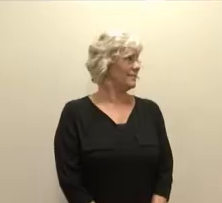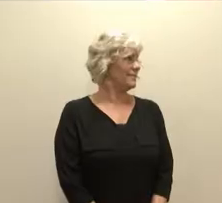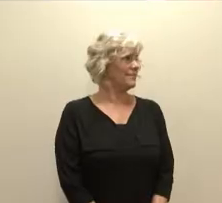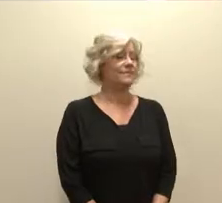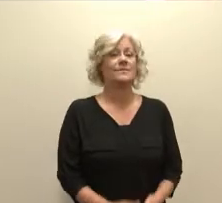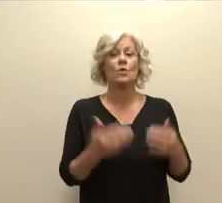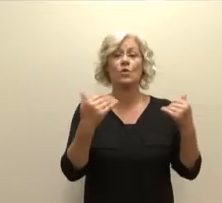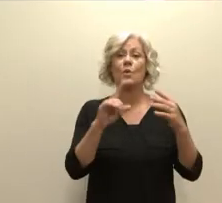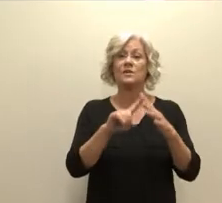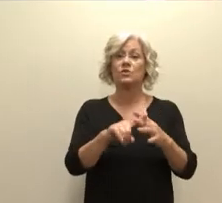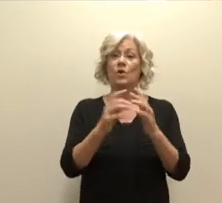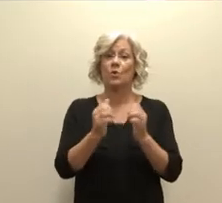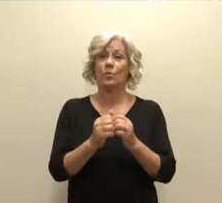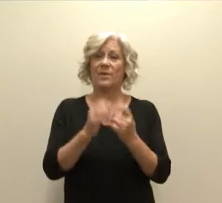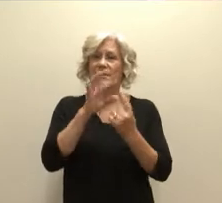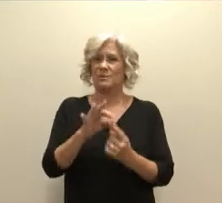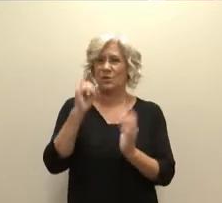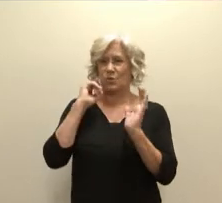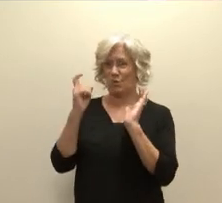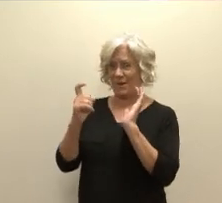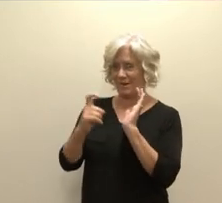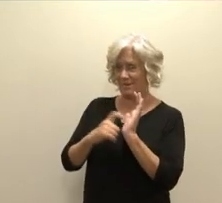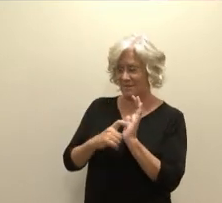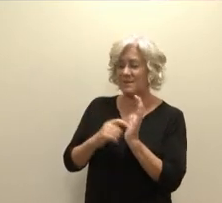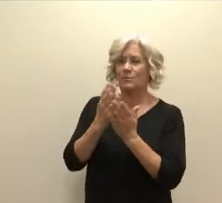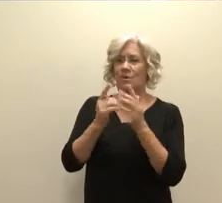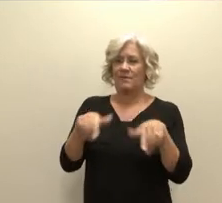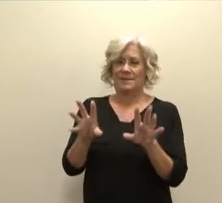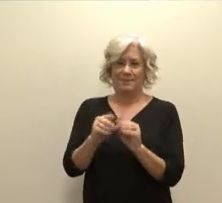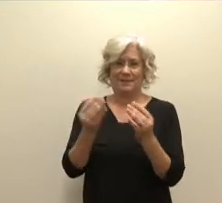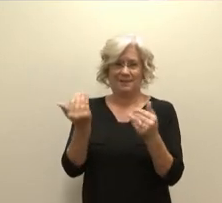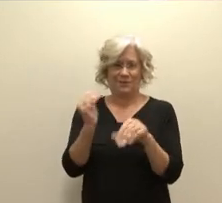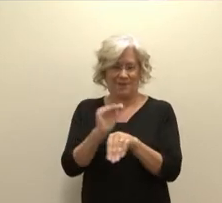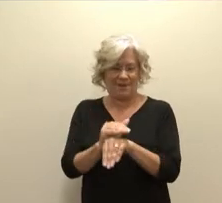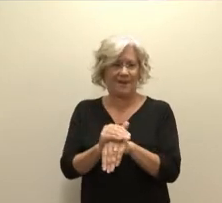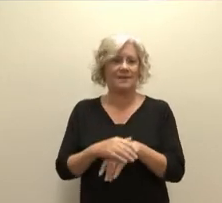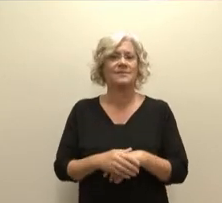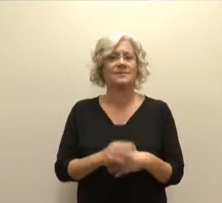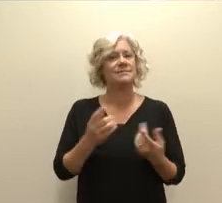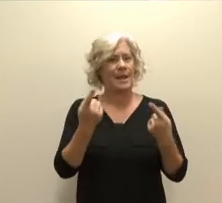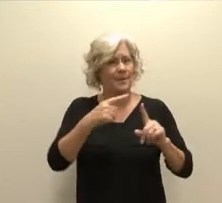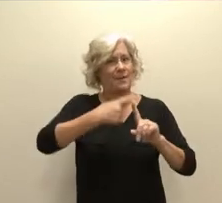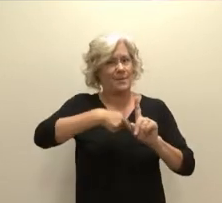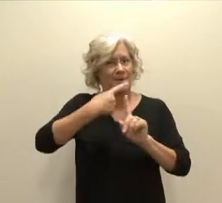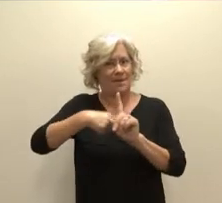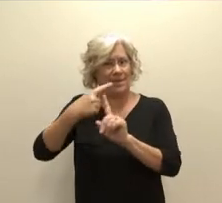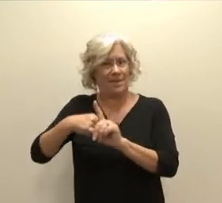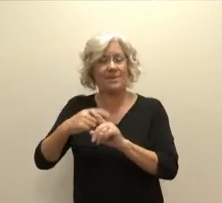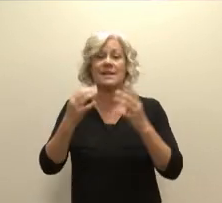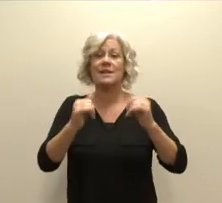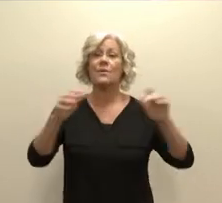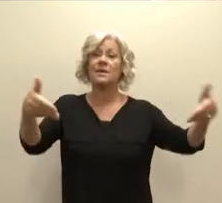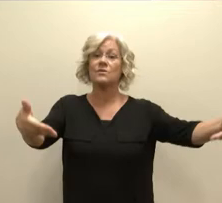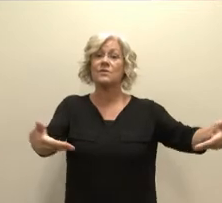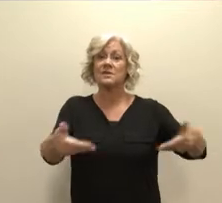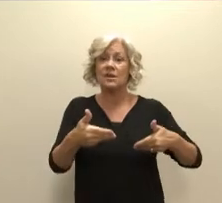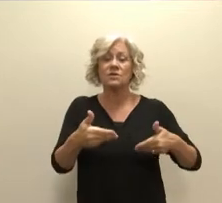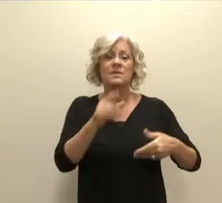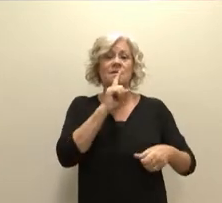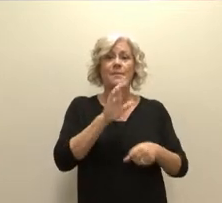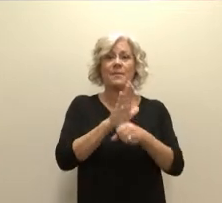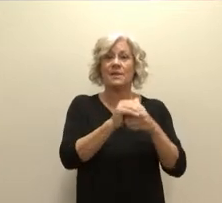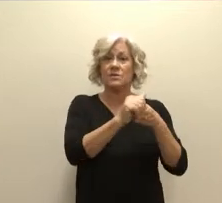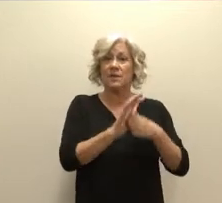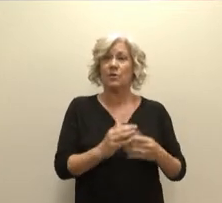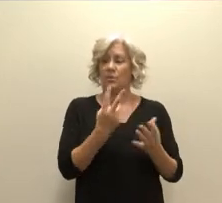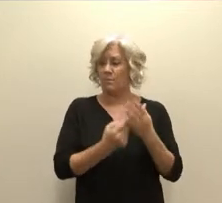We'll begin the special recognition portion of our meeting this evening, as we do each month, with an introduction of our pledge leaders who both